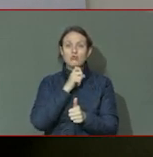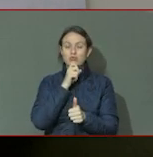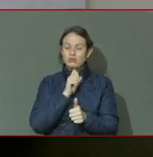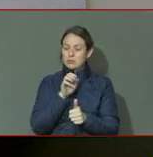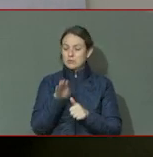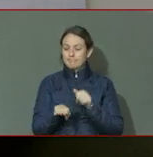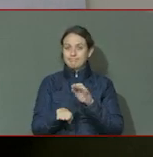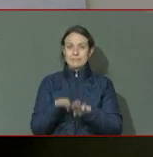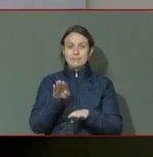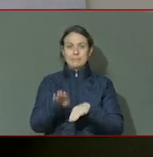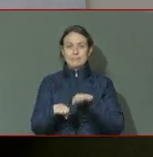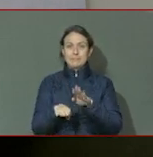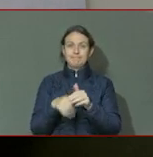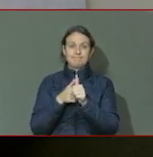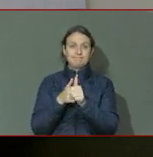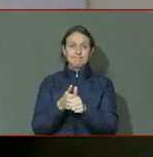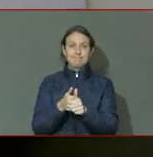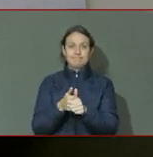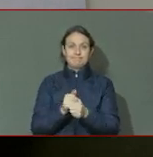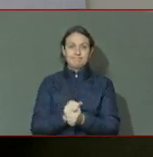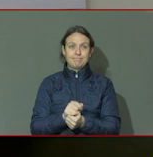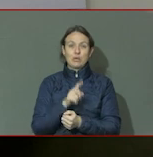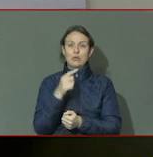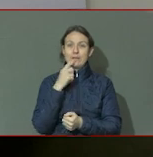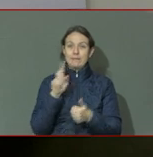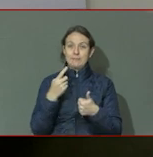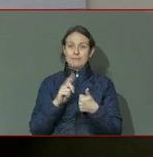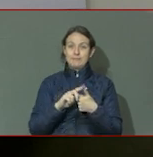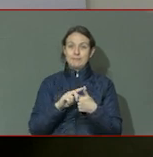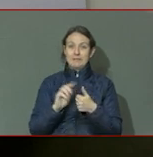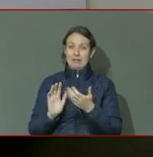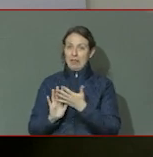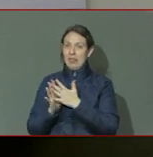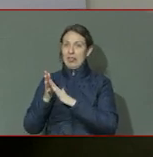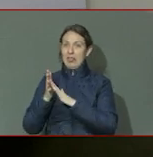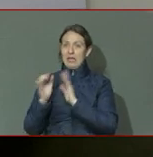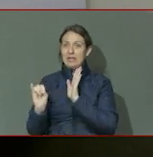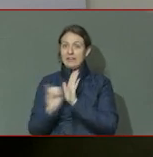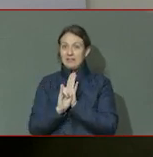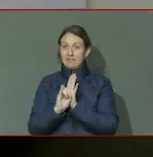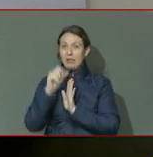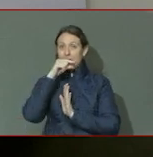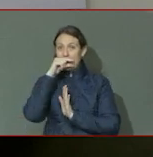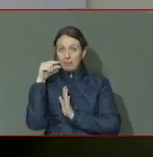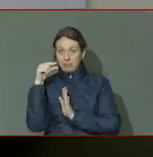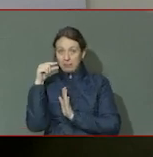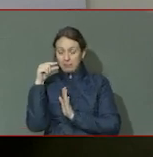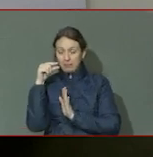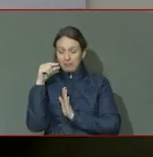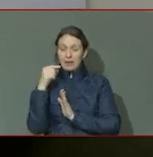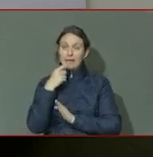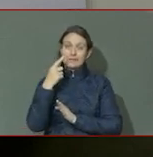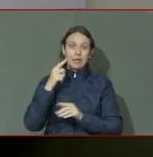like this, identical. So you're going to say identify the disturbance. So you're going to write a disturbance. There was